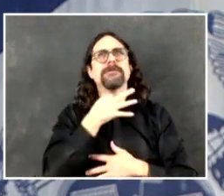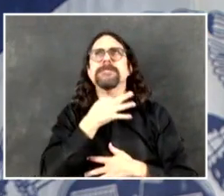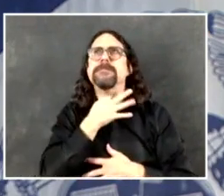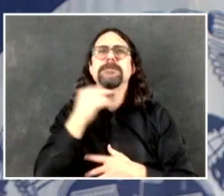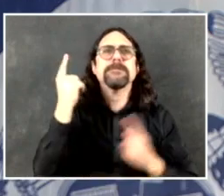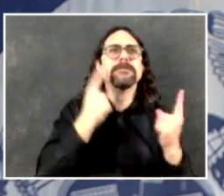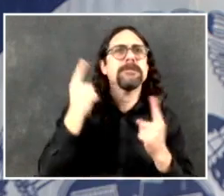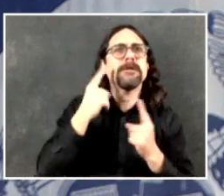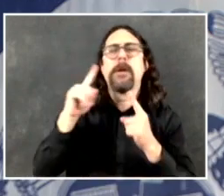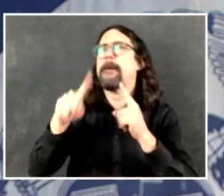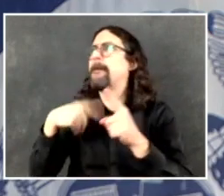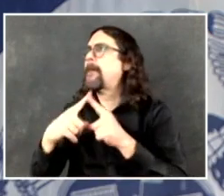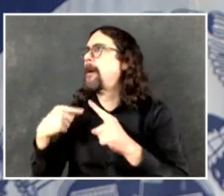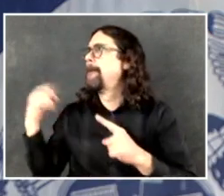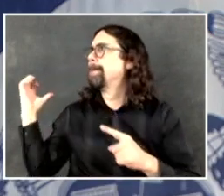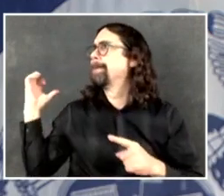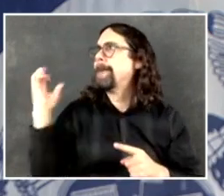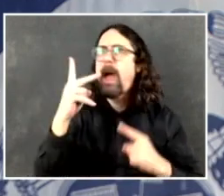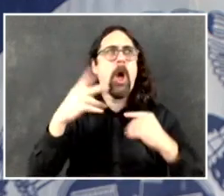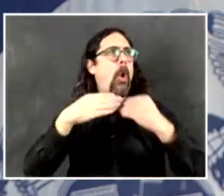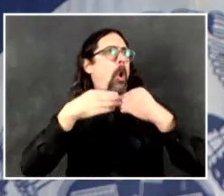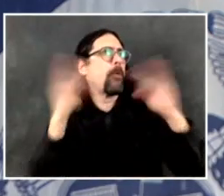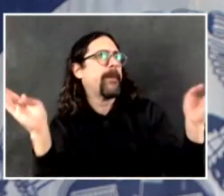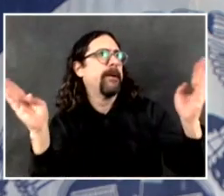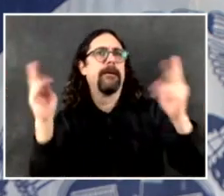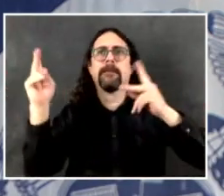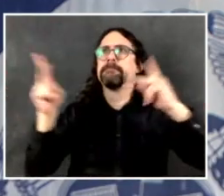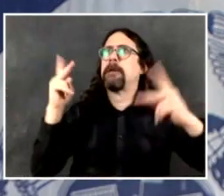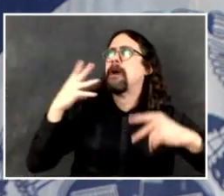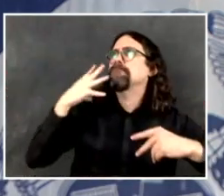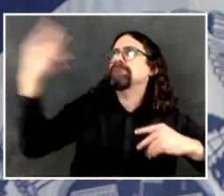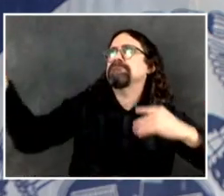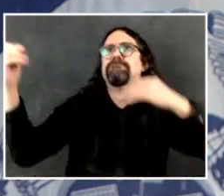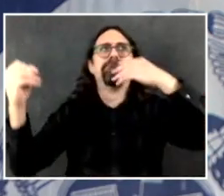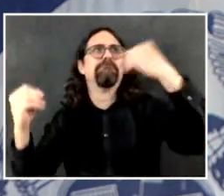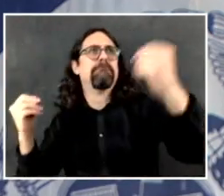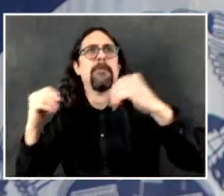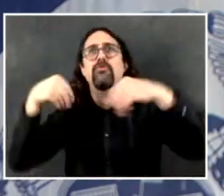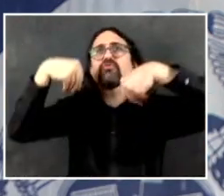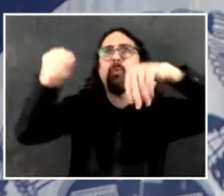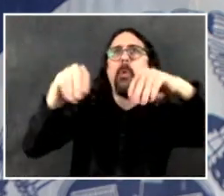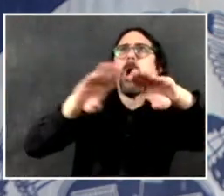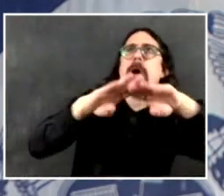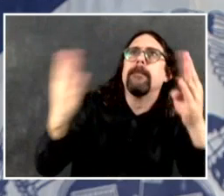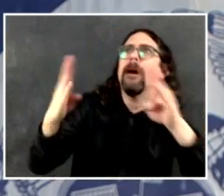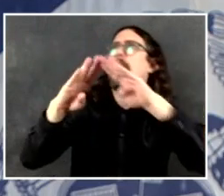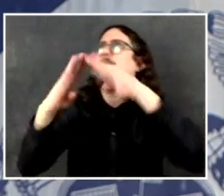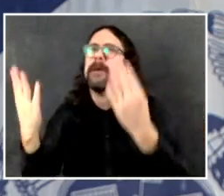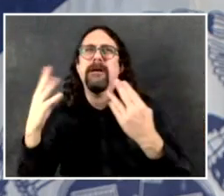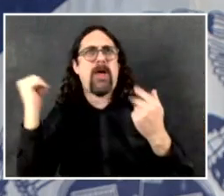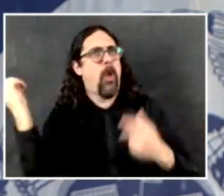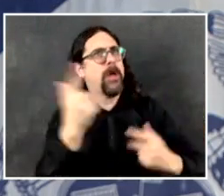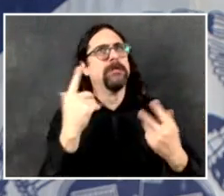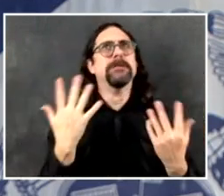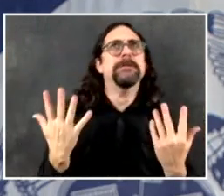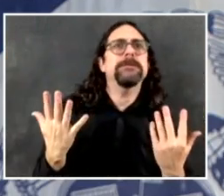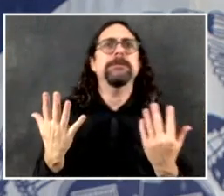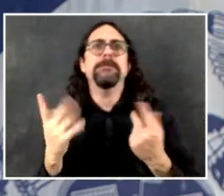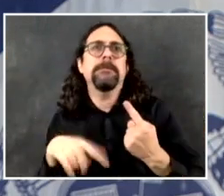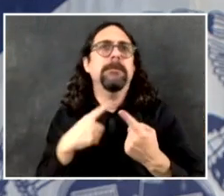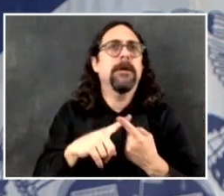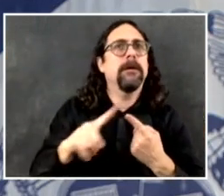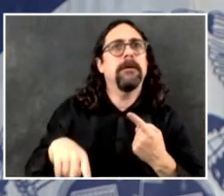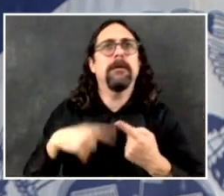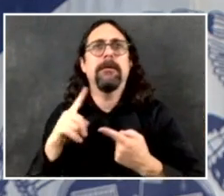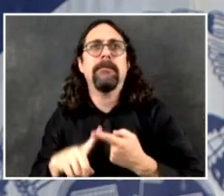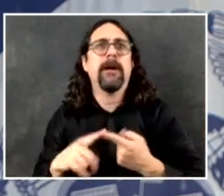them again in a few minutes. They will tell us a lot about the timing of what we can do.